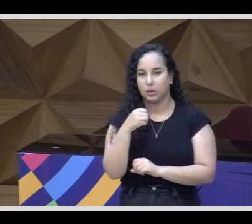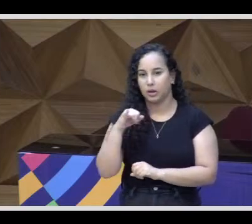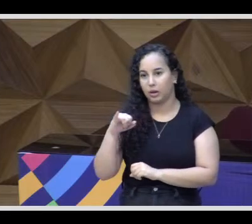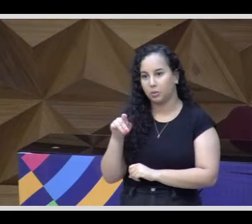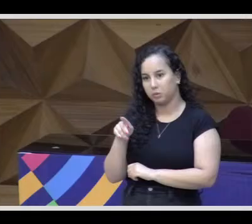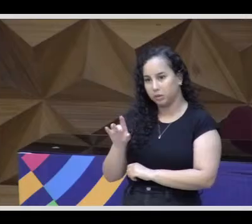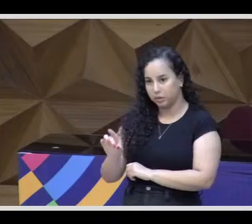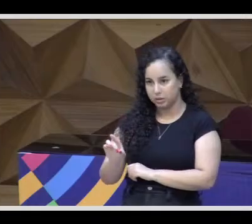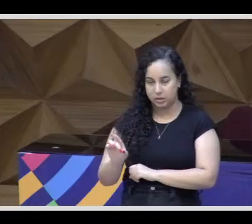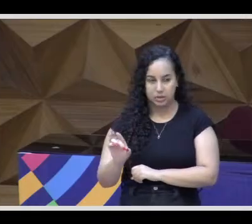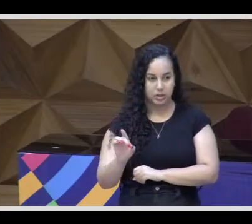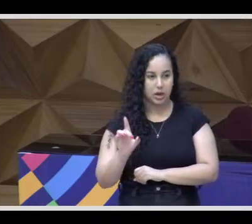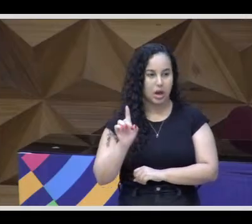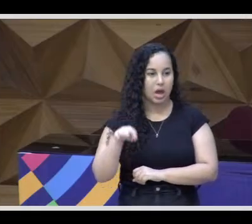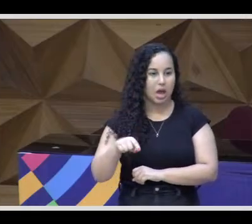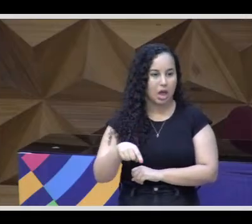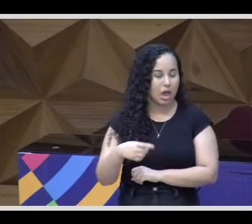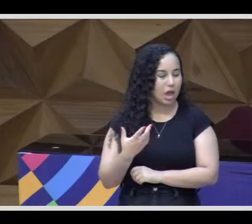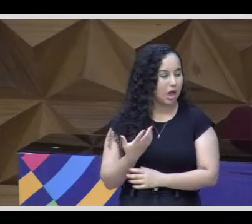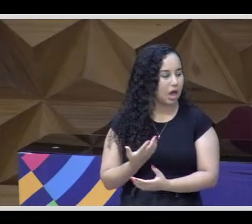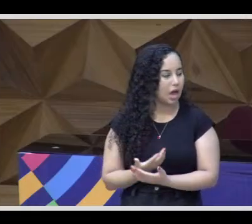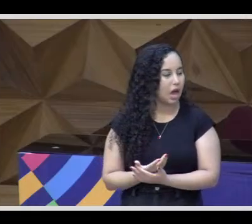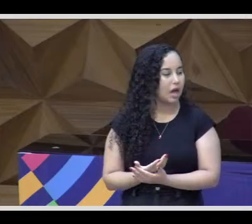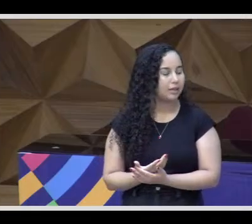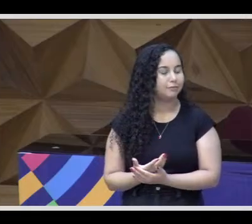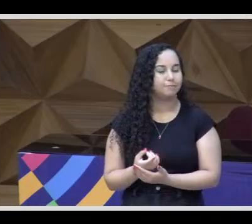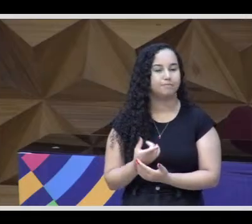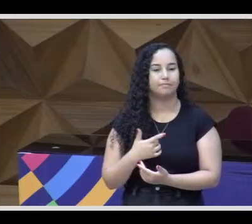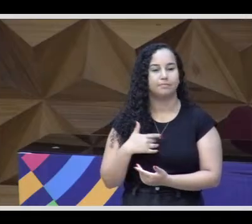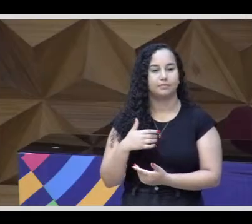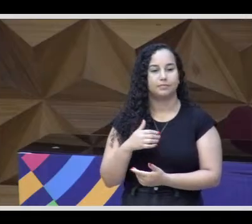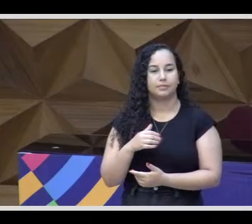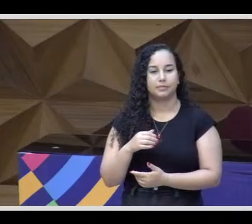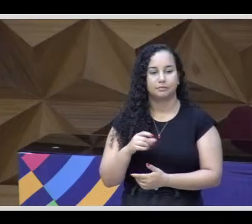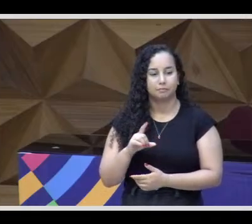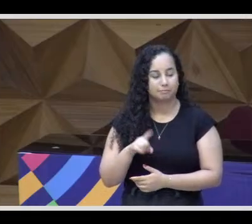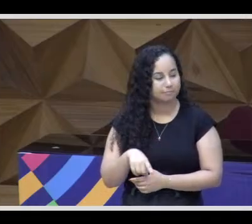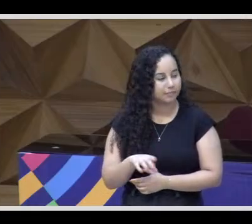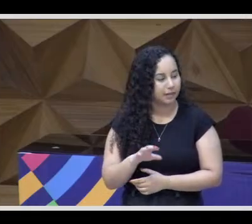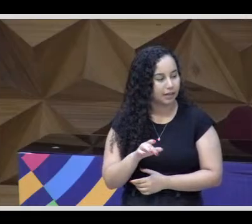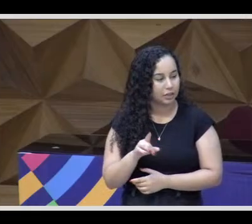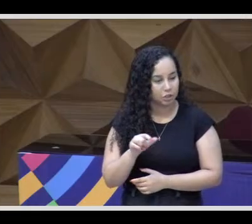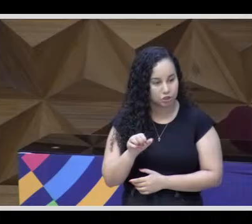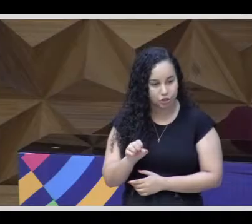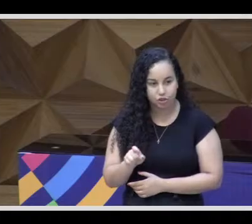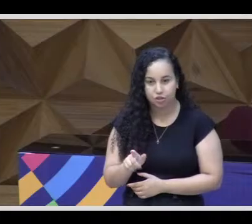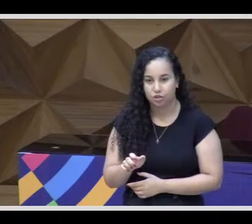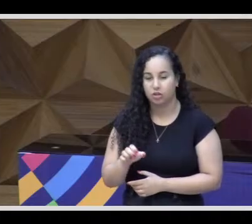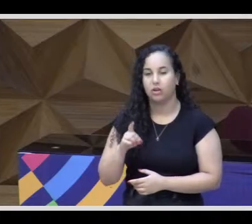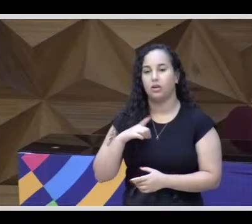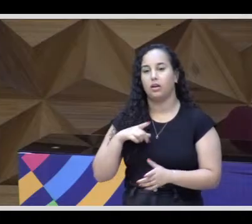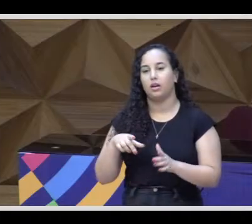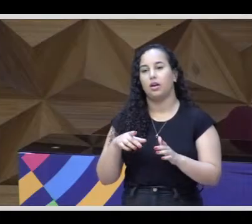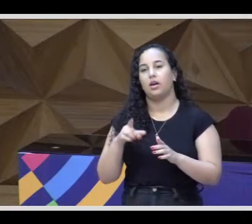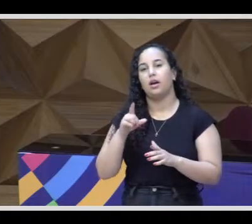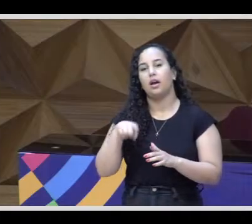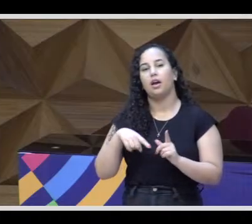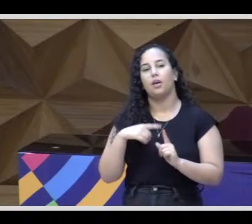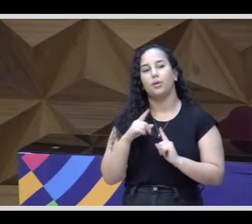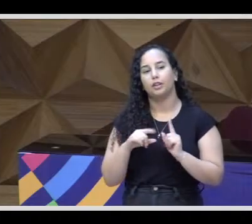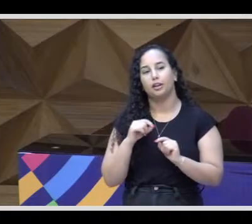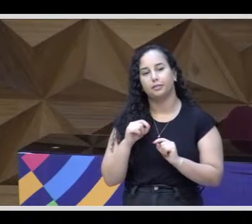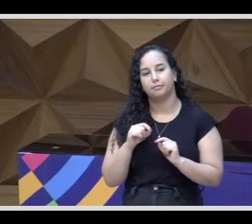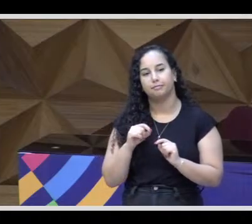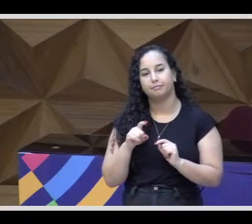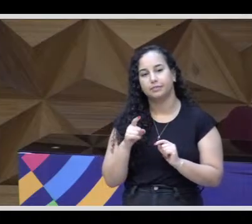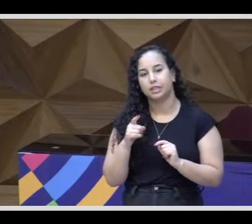IPD was something that's, I would say, in the edge in terms of social science, which is,